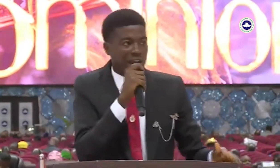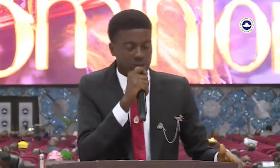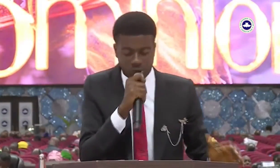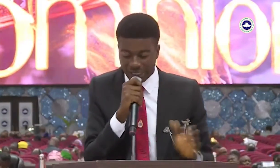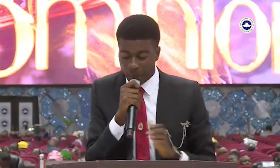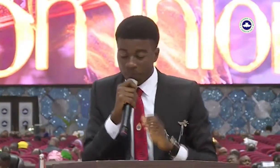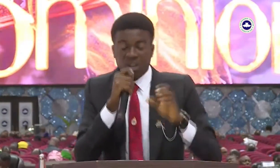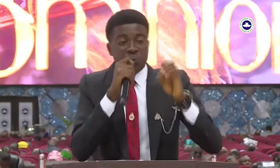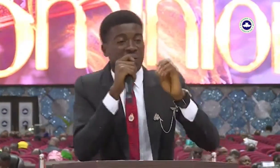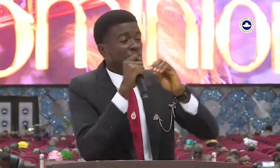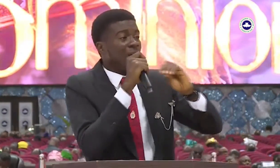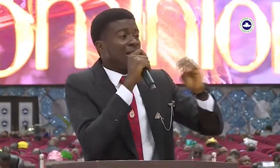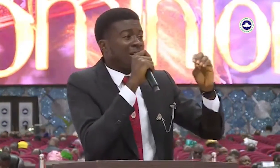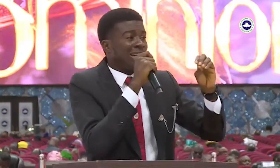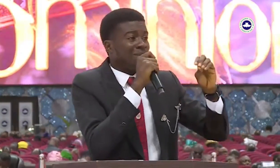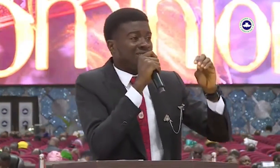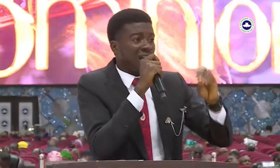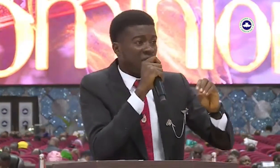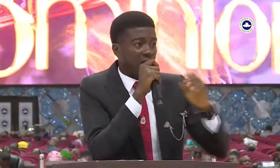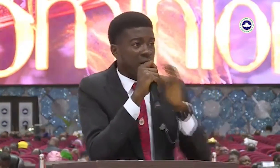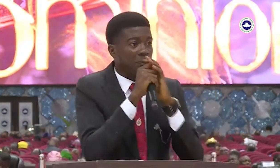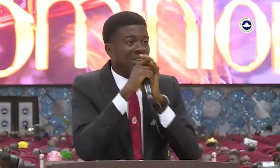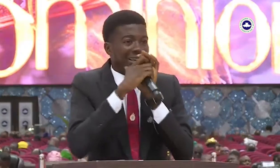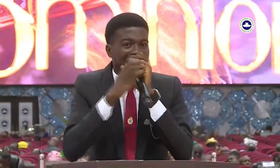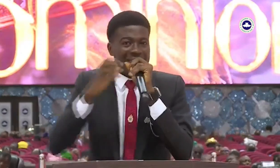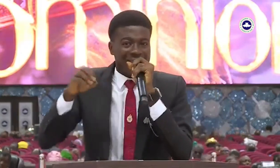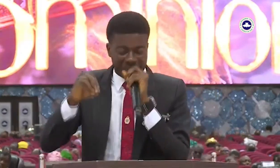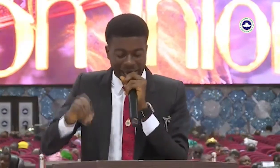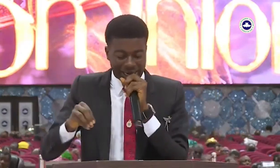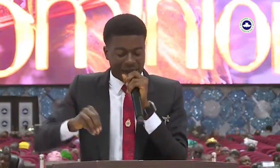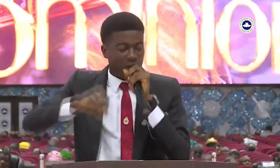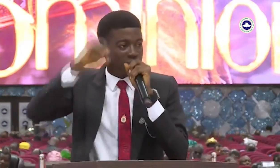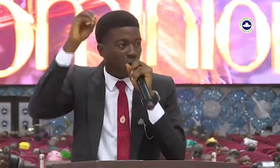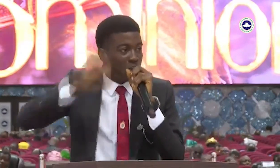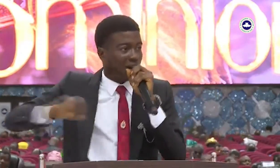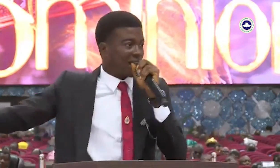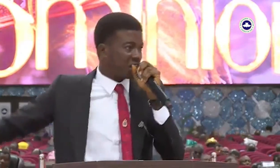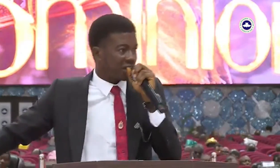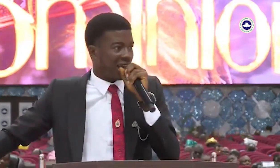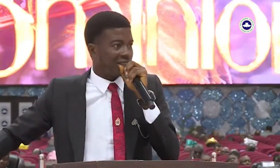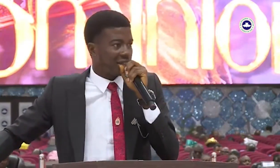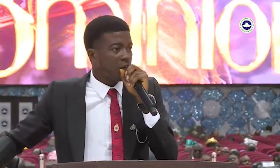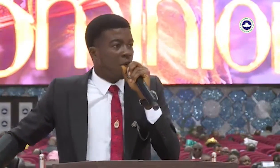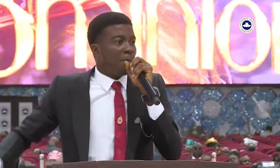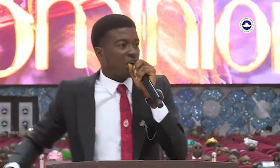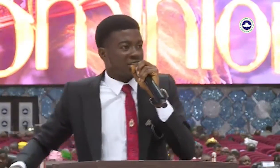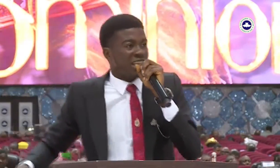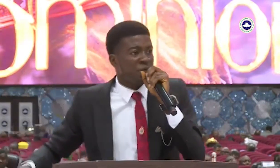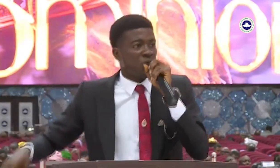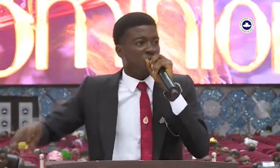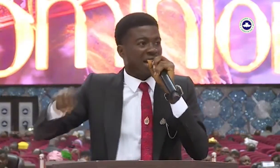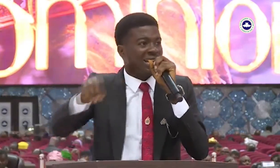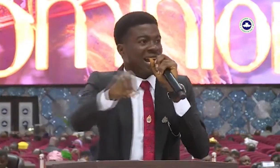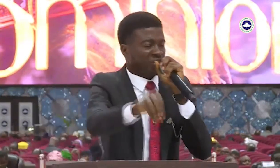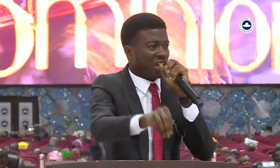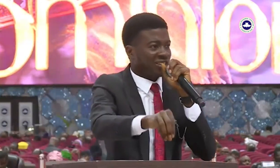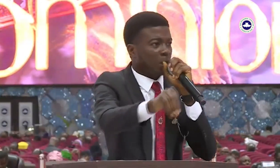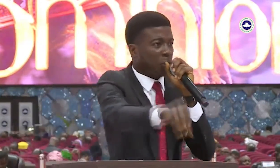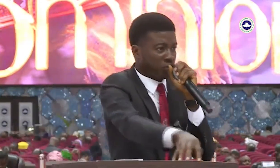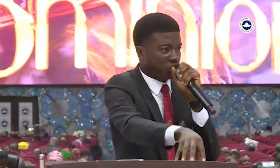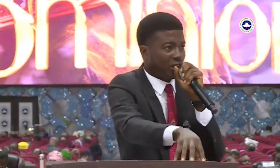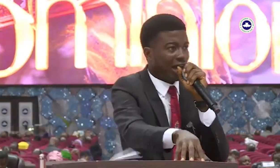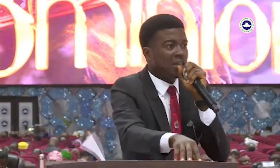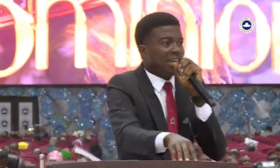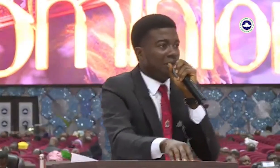How do I do that? First, we are not talking about salvation in this area of dominion as a reality. Because if you've already assessed